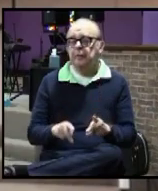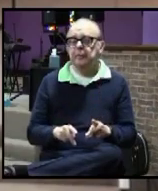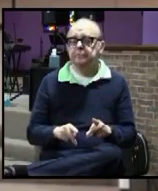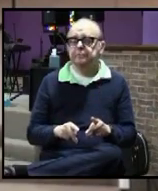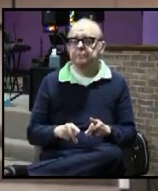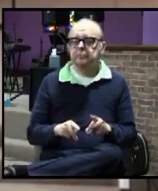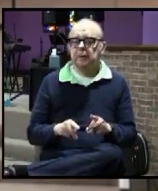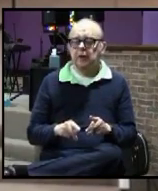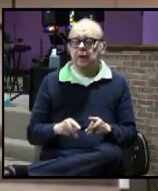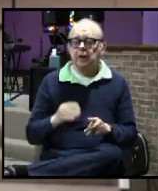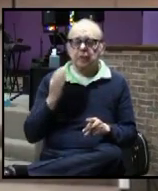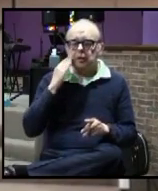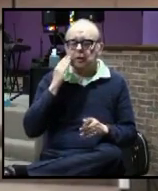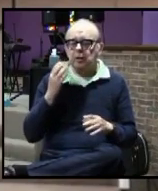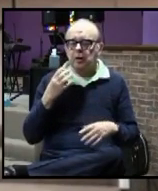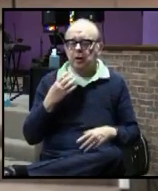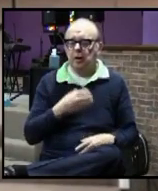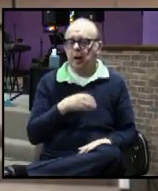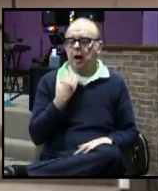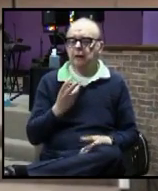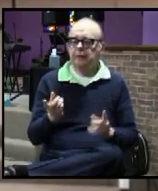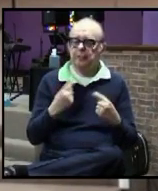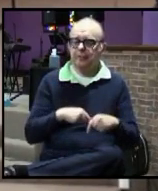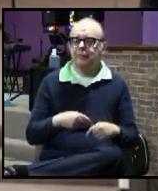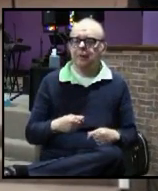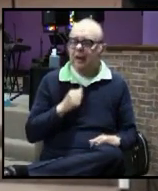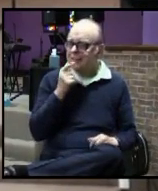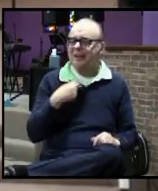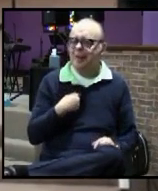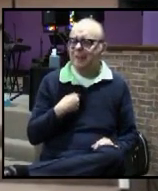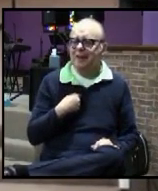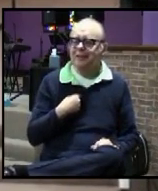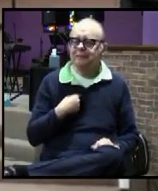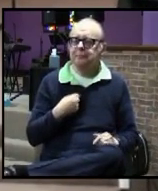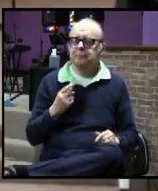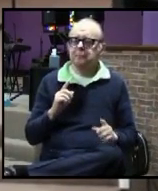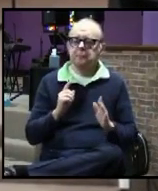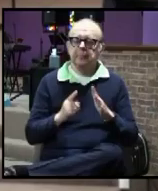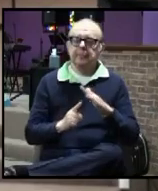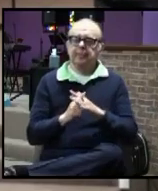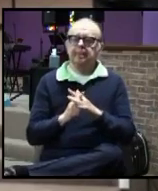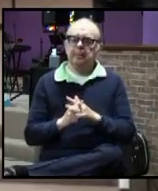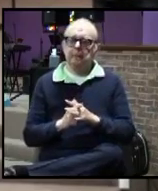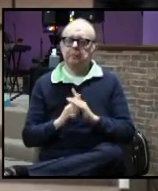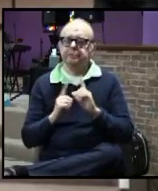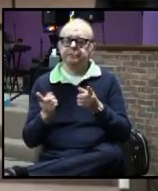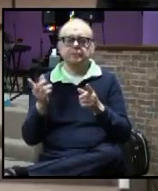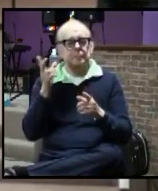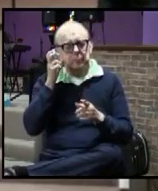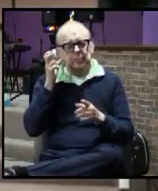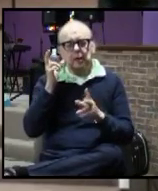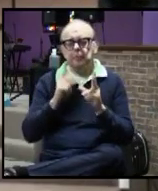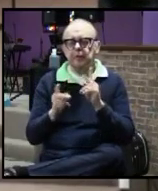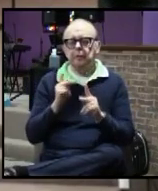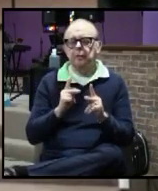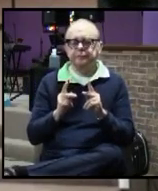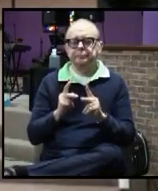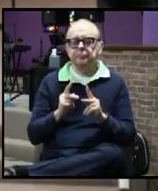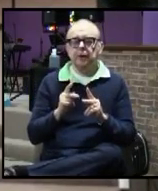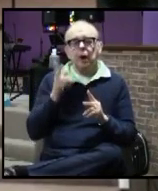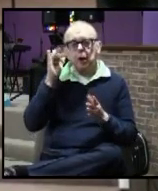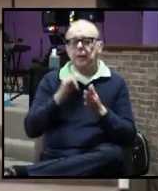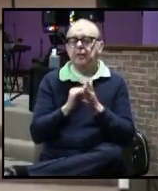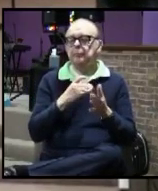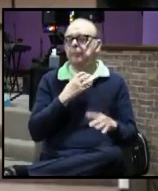you know somebody pretty awesome's coming, and it's not me. Don't go there. I'm not saying that. But you've shown up, and you're coming to hear somebody, and you've heard they're pretty